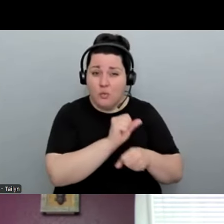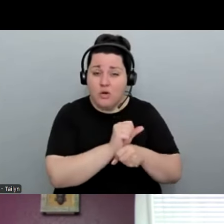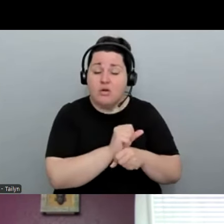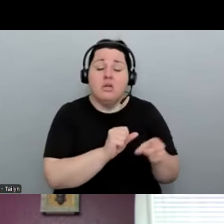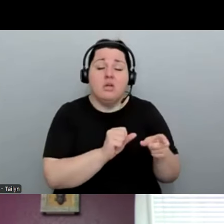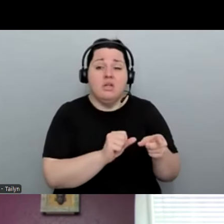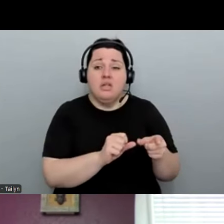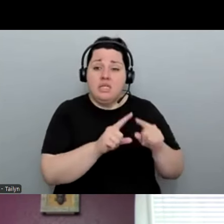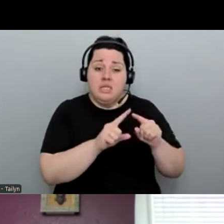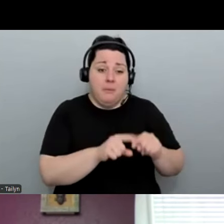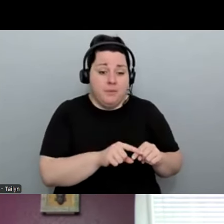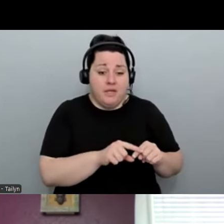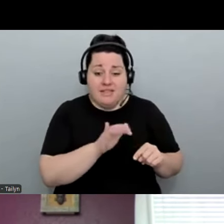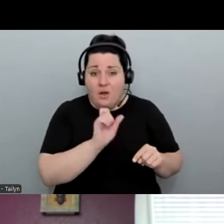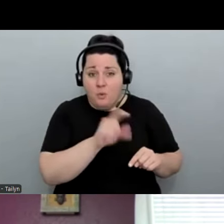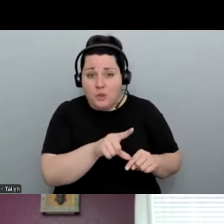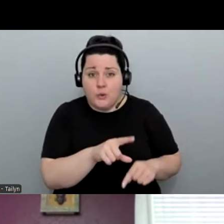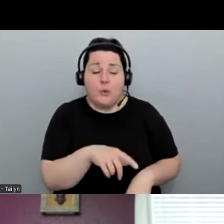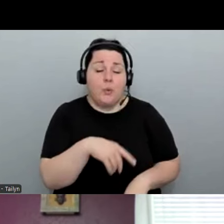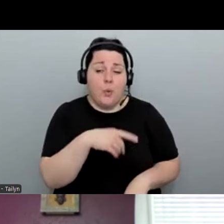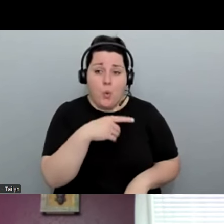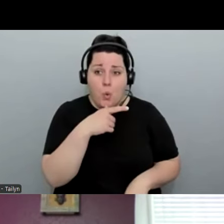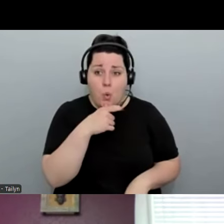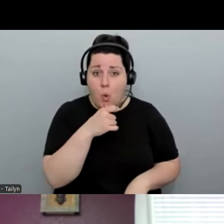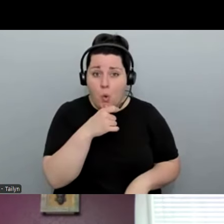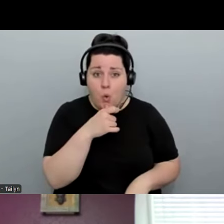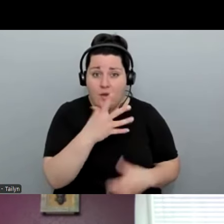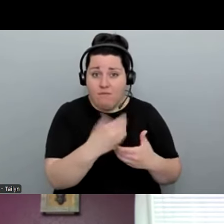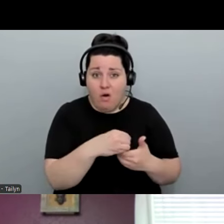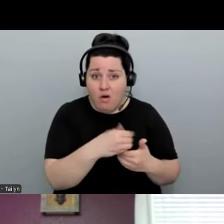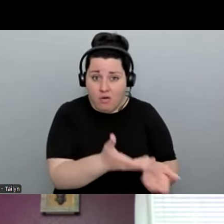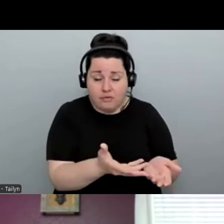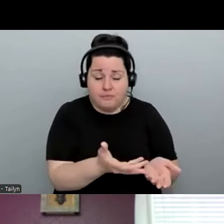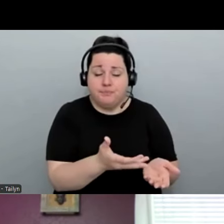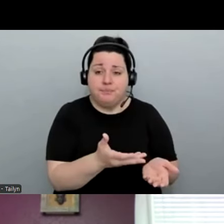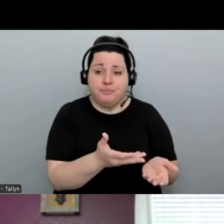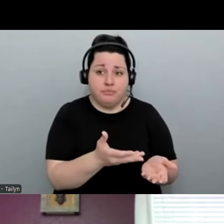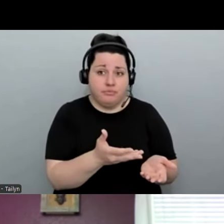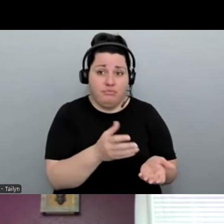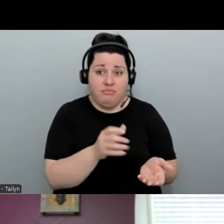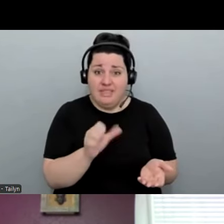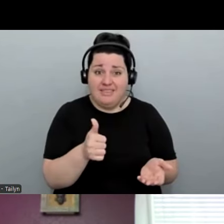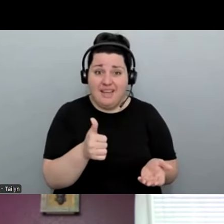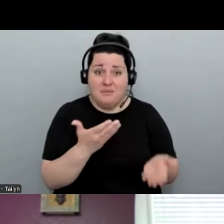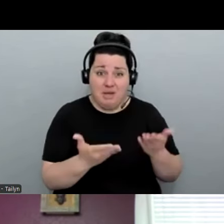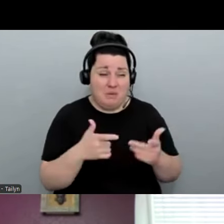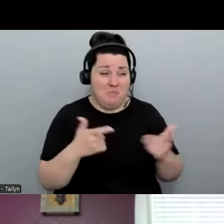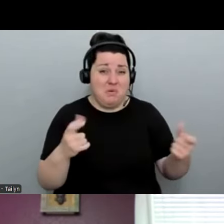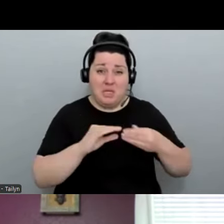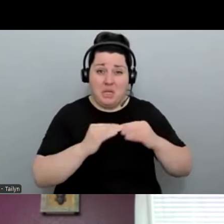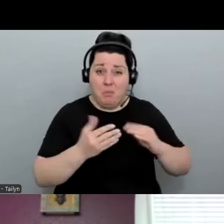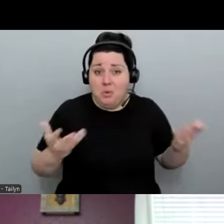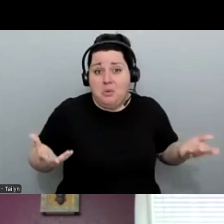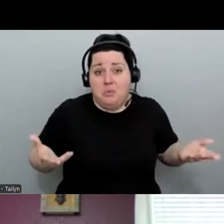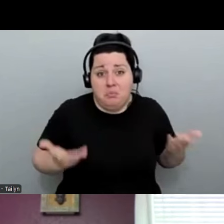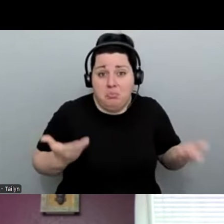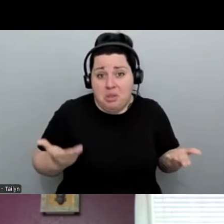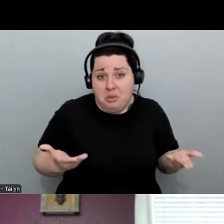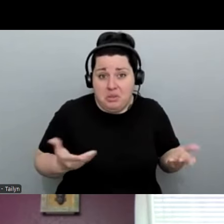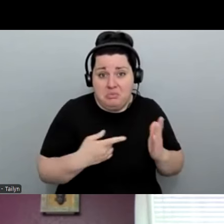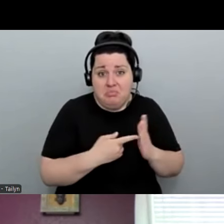is, who your participants are, 10 may be huge. That might be a ginormous sample